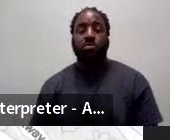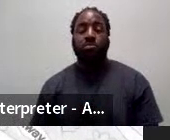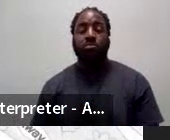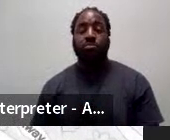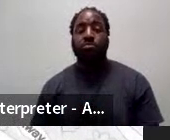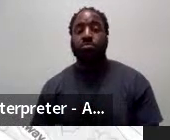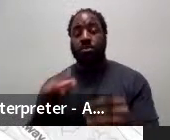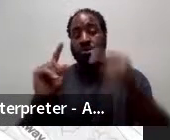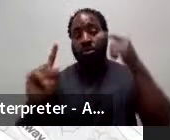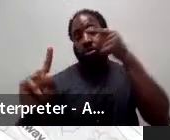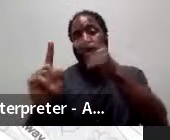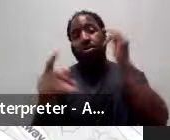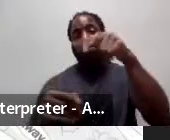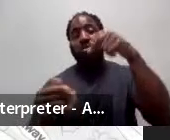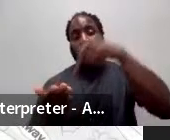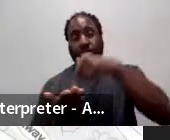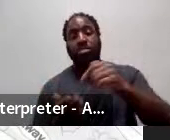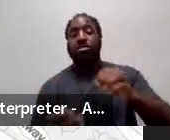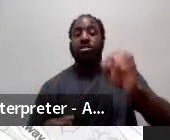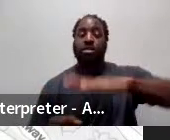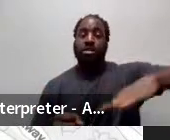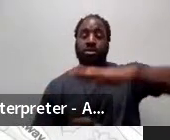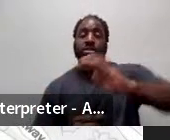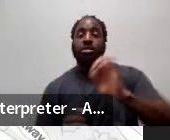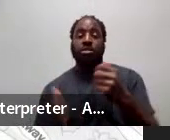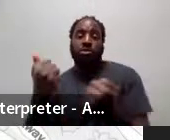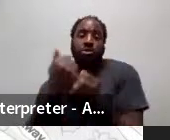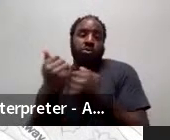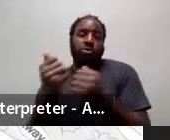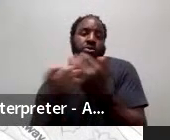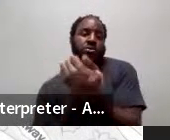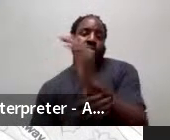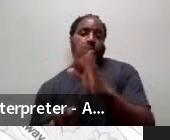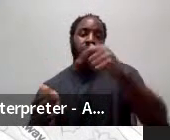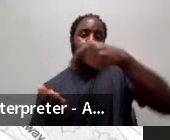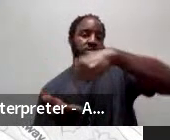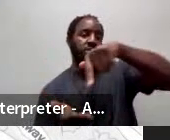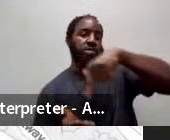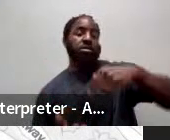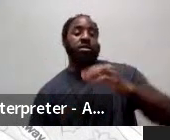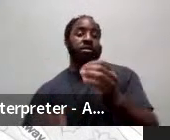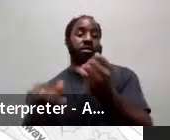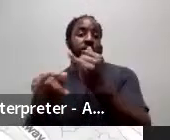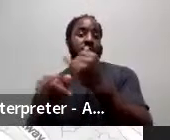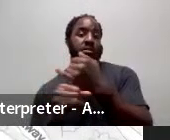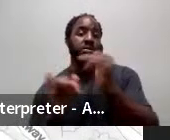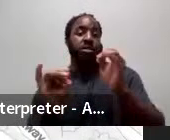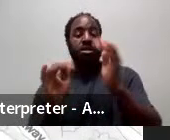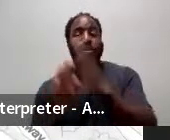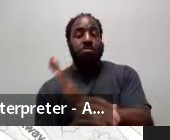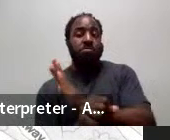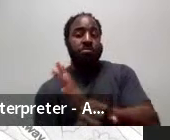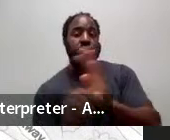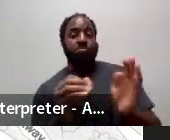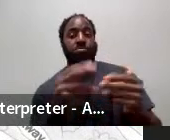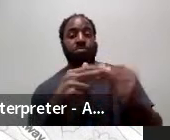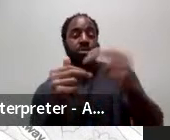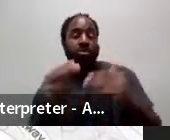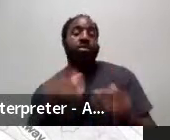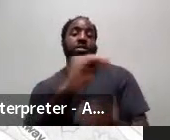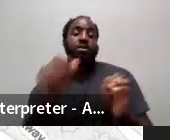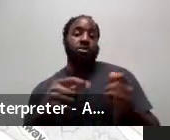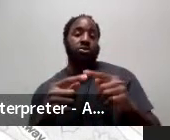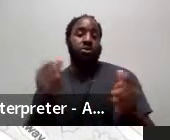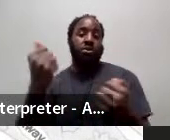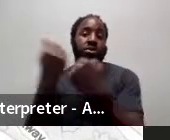The goal for this specific section is to support the growth of these institutions as well as the life sciences, and to accommodate the